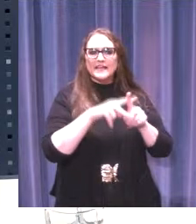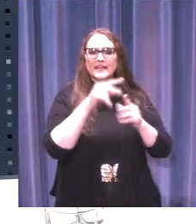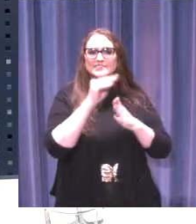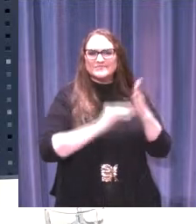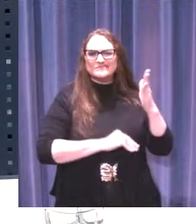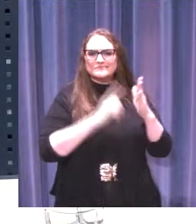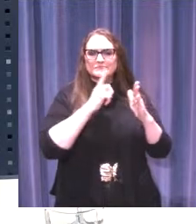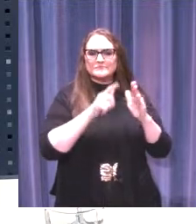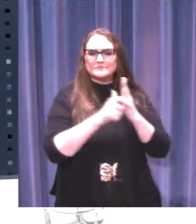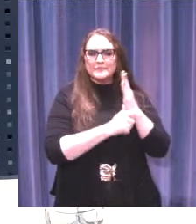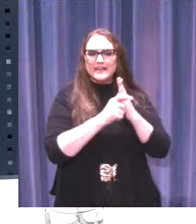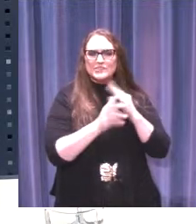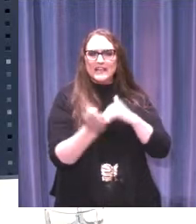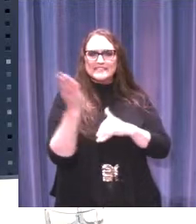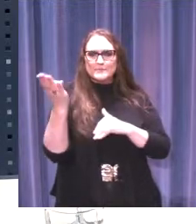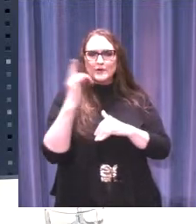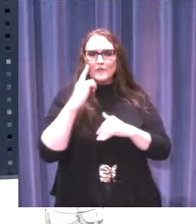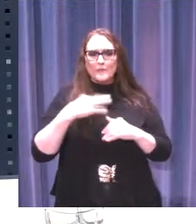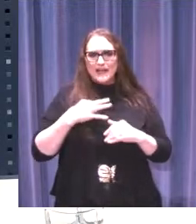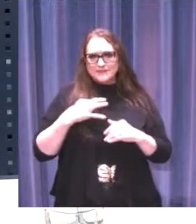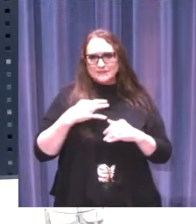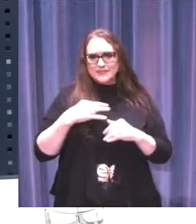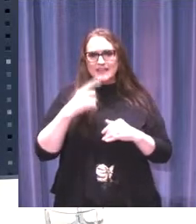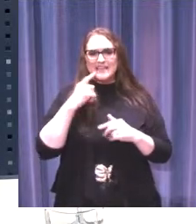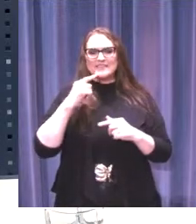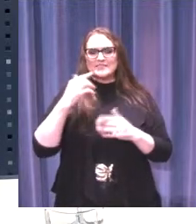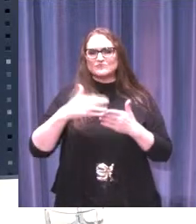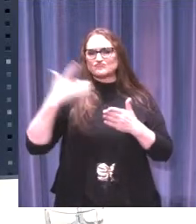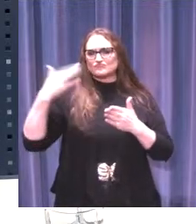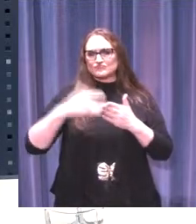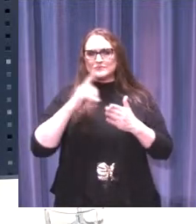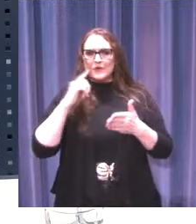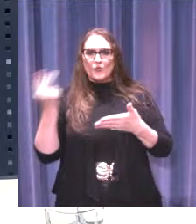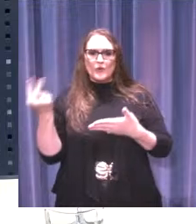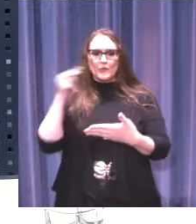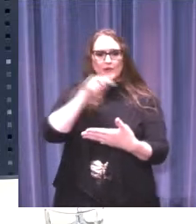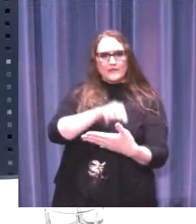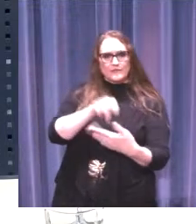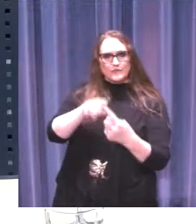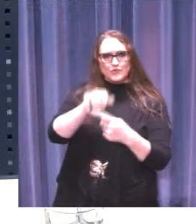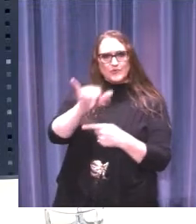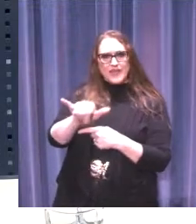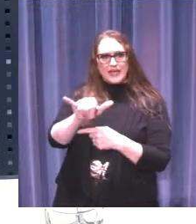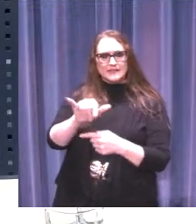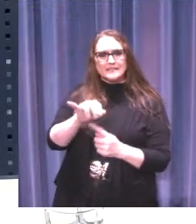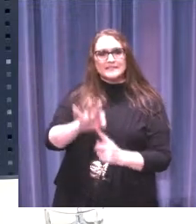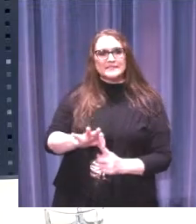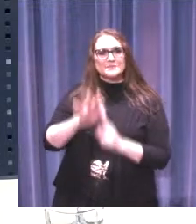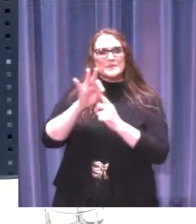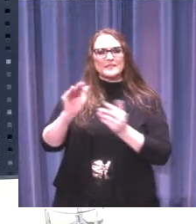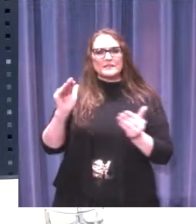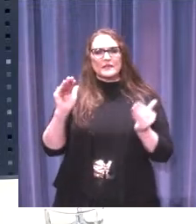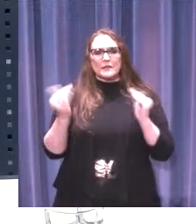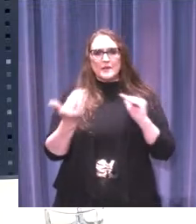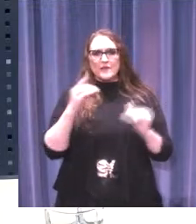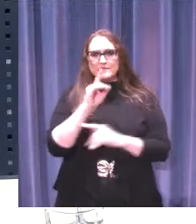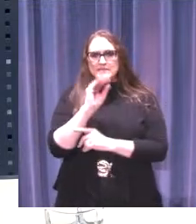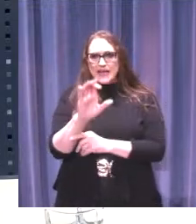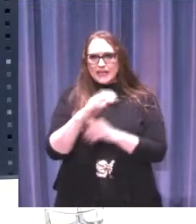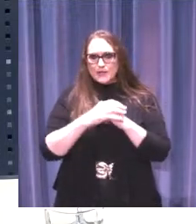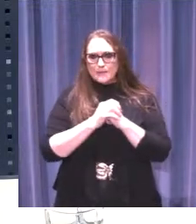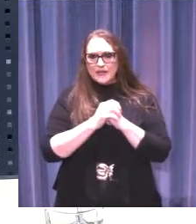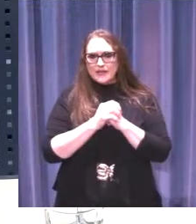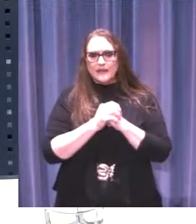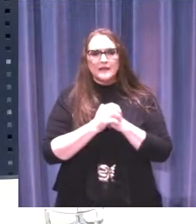candidacy. I'll periodically be referring to it, particularly the comparative document